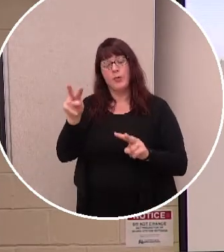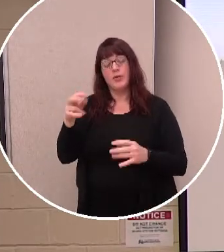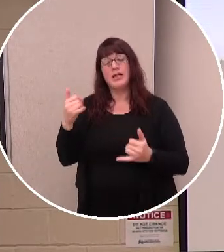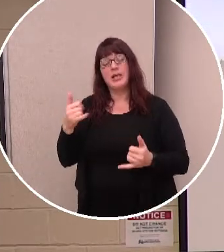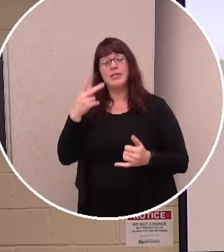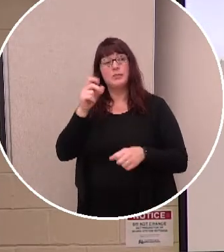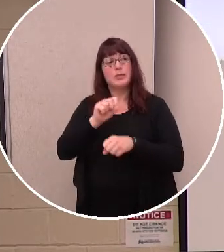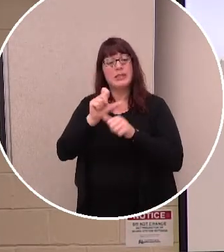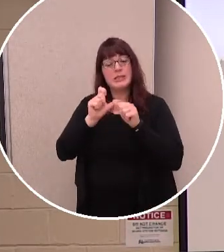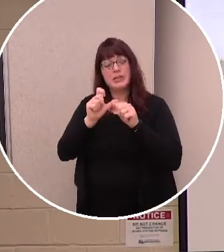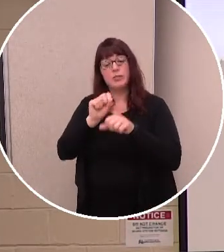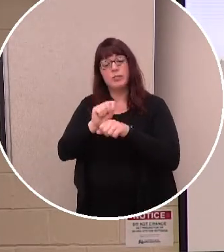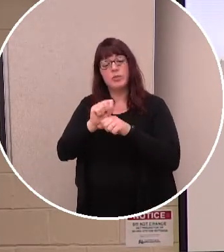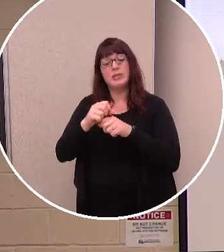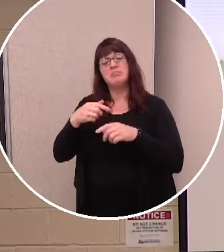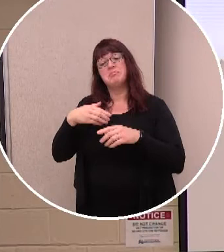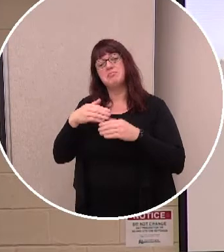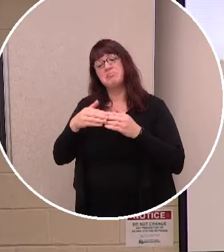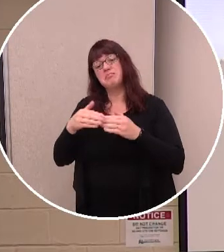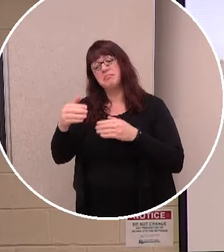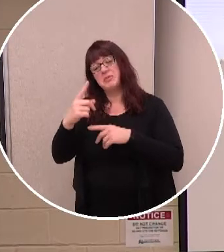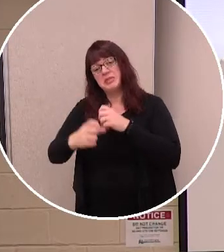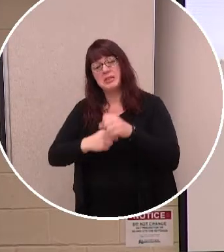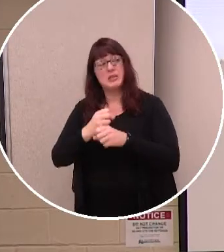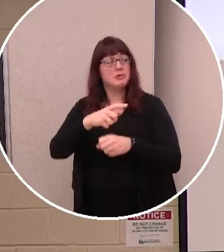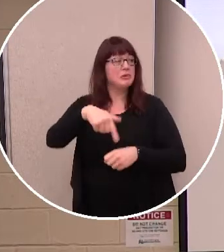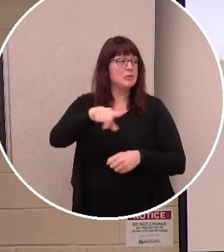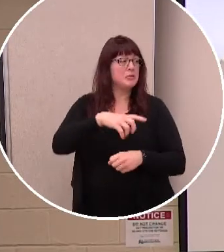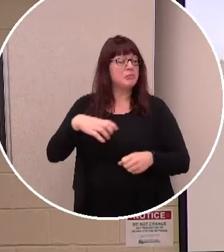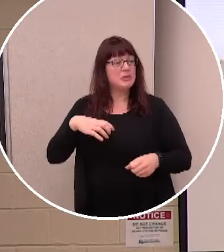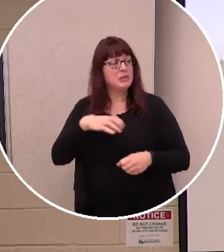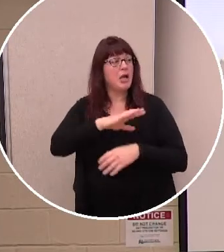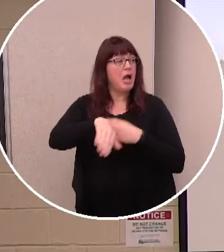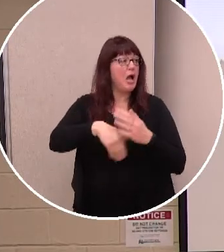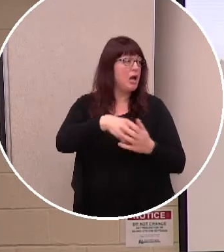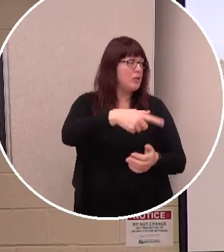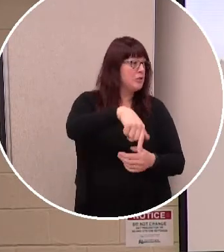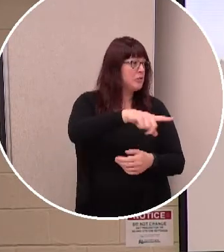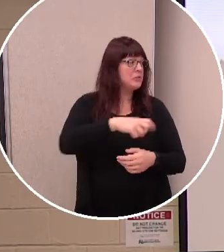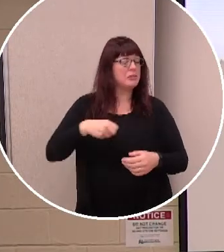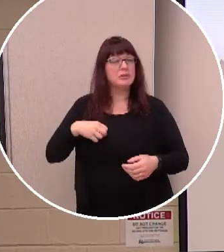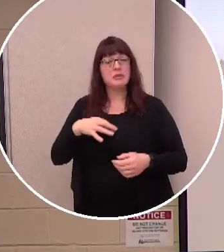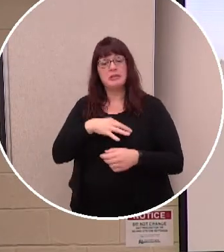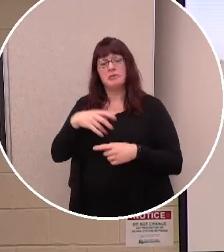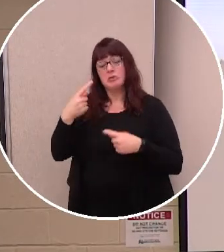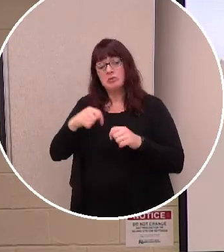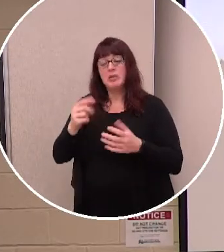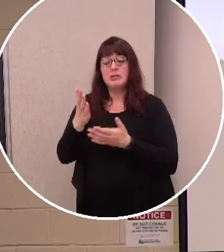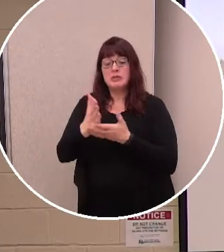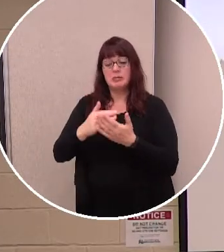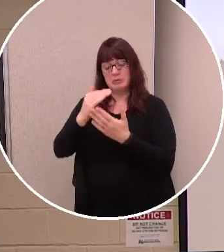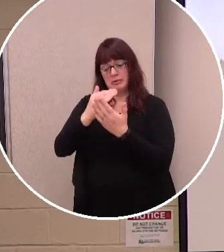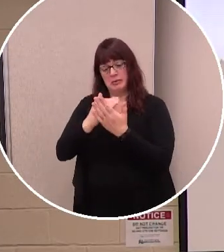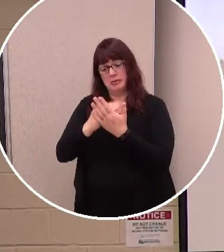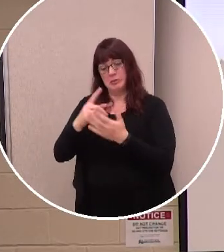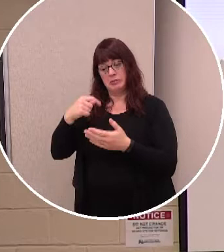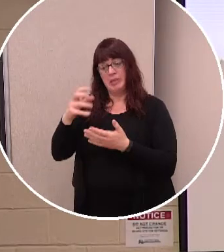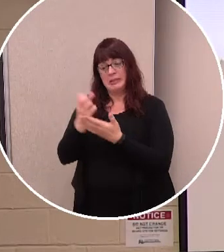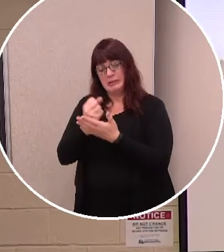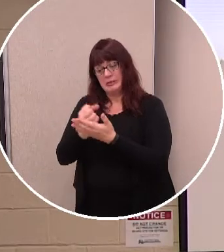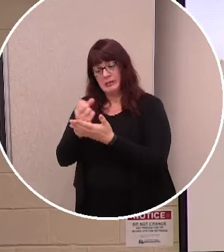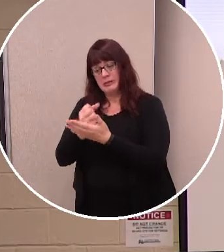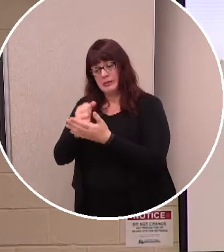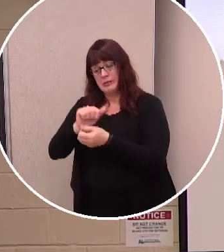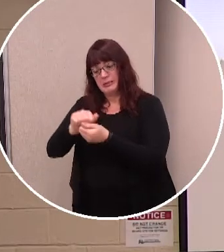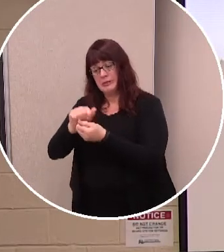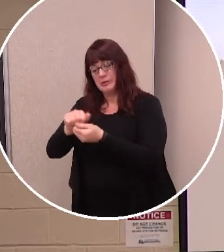again over the next year with the executive and with all the trustees around the table to try and get some of the agenda items that we've identified, either through